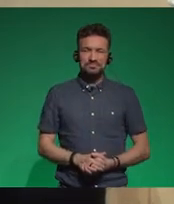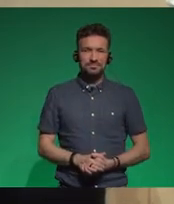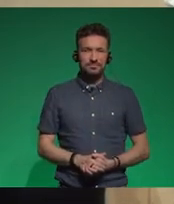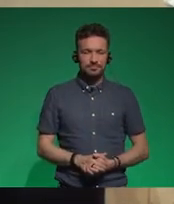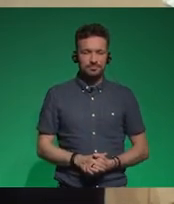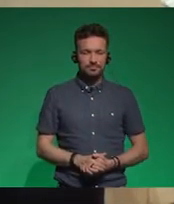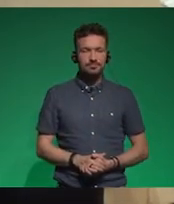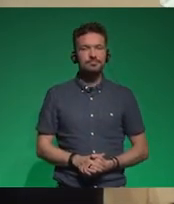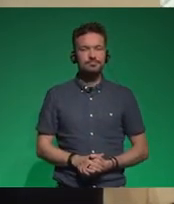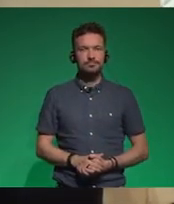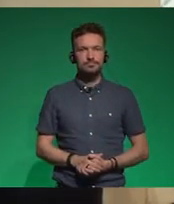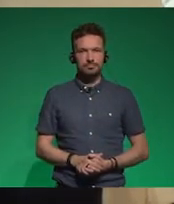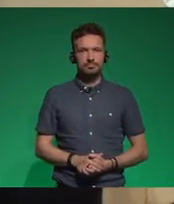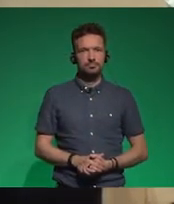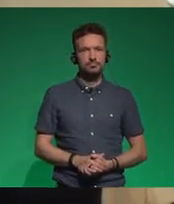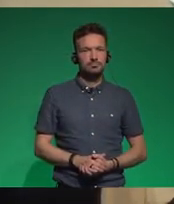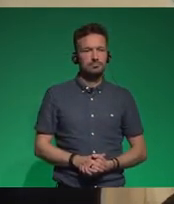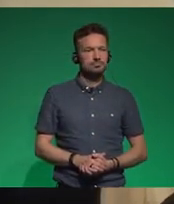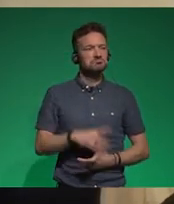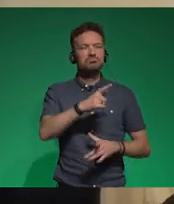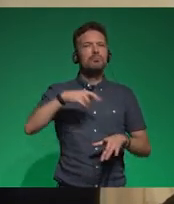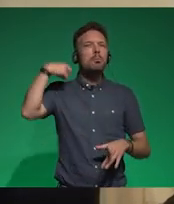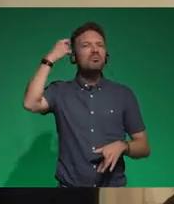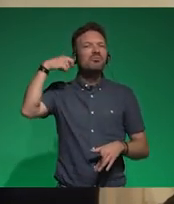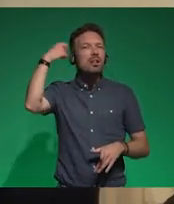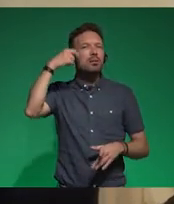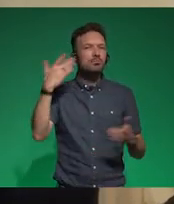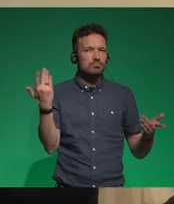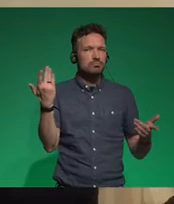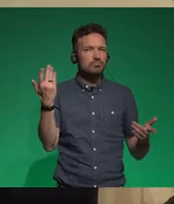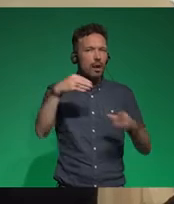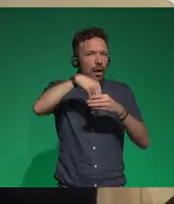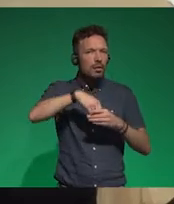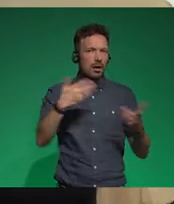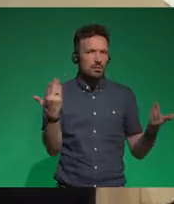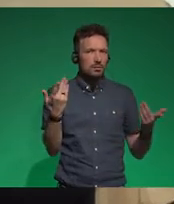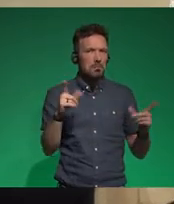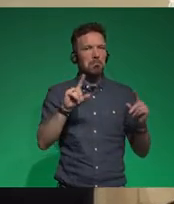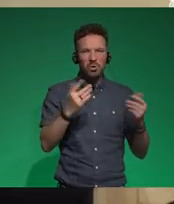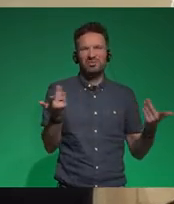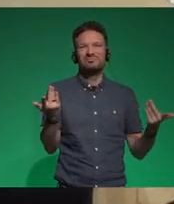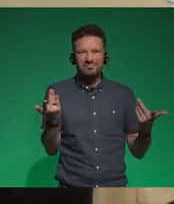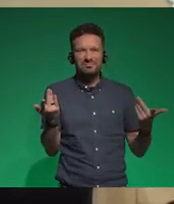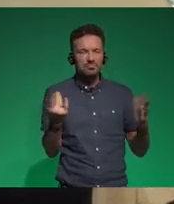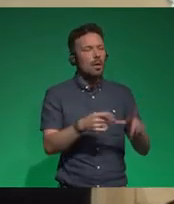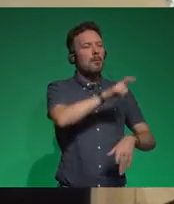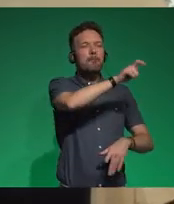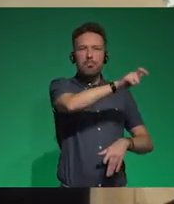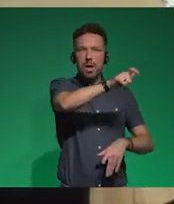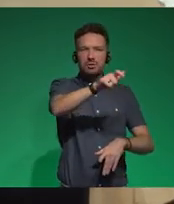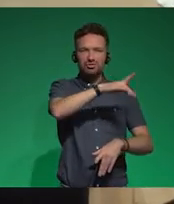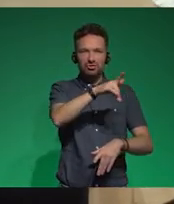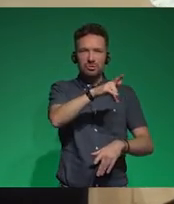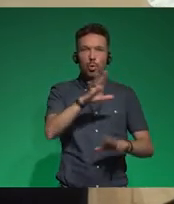shows exactly what you just said, and the connection between also and the involvement of the human being in the landscape that is now